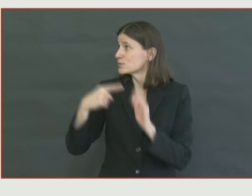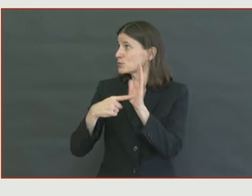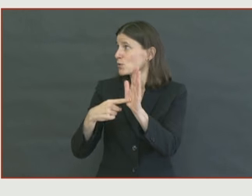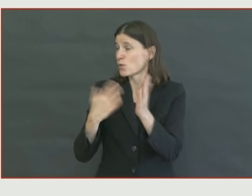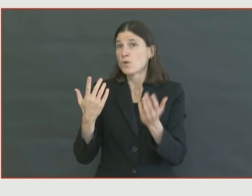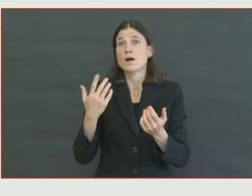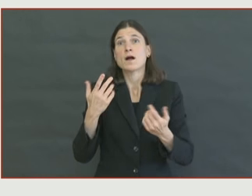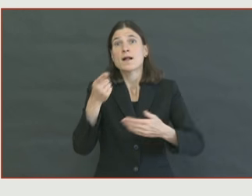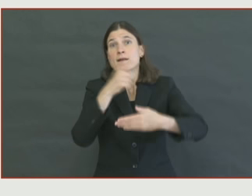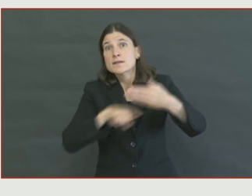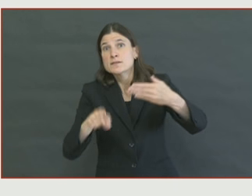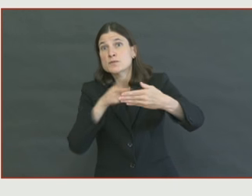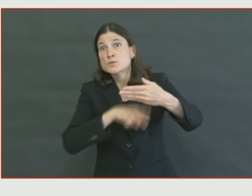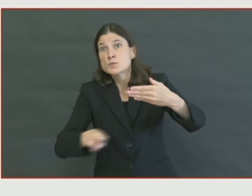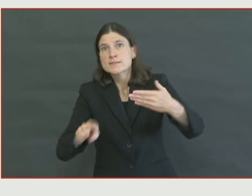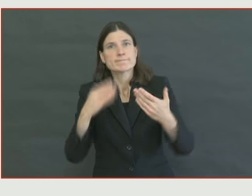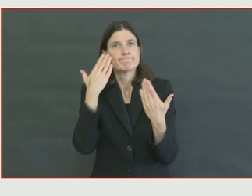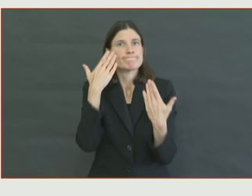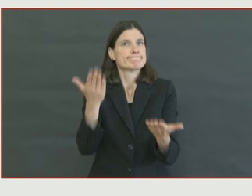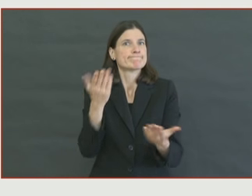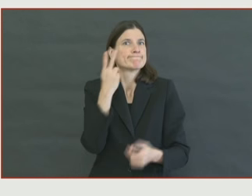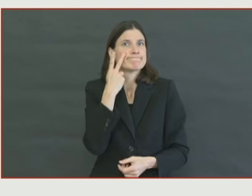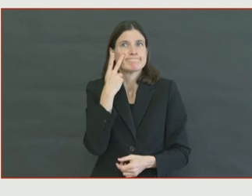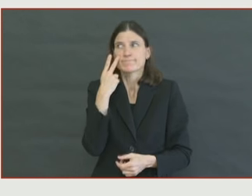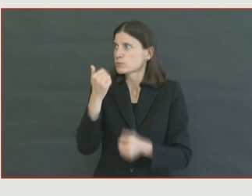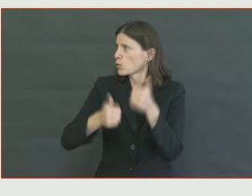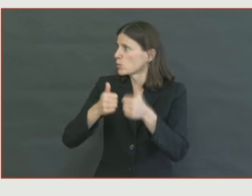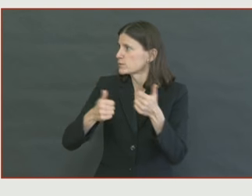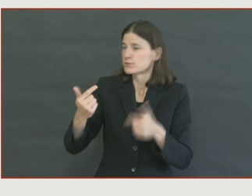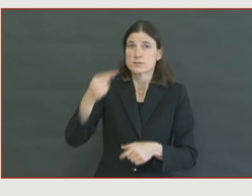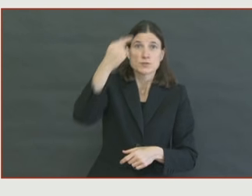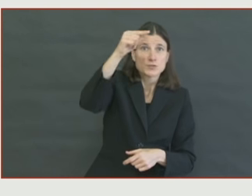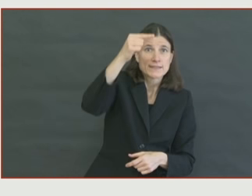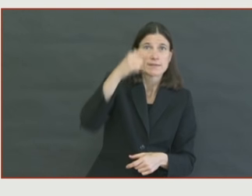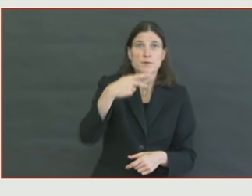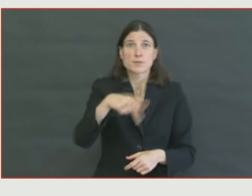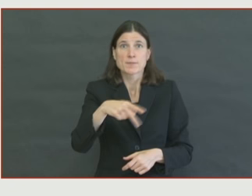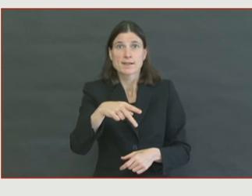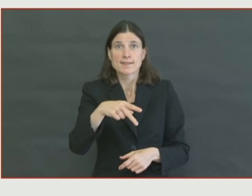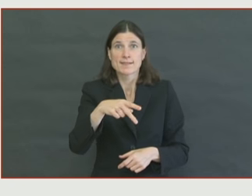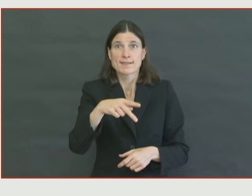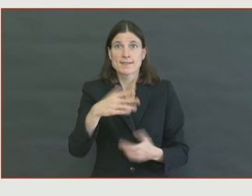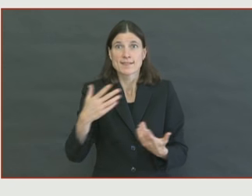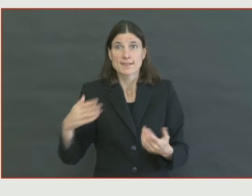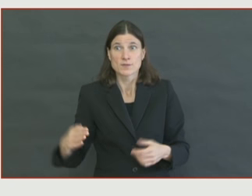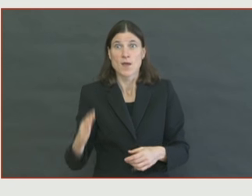purple line, which represents a more traditional bell curve, something you probably have seen,